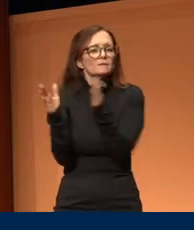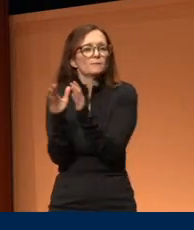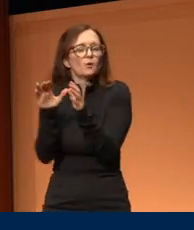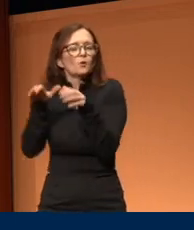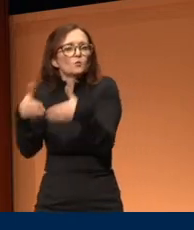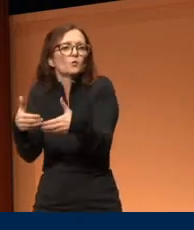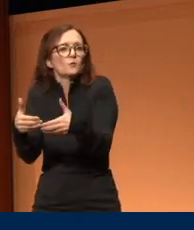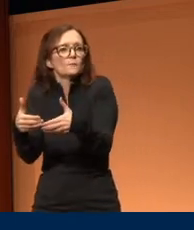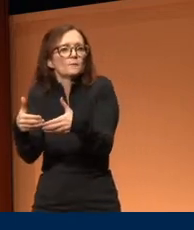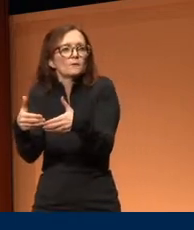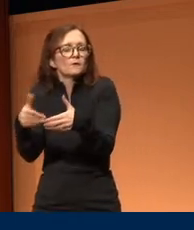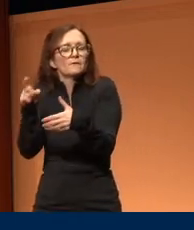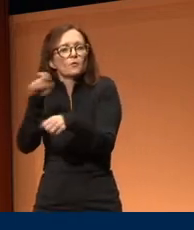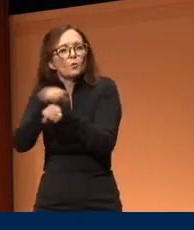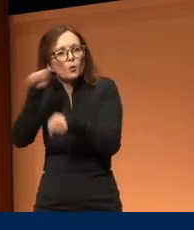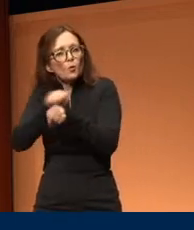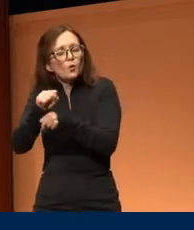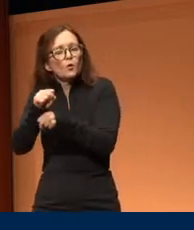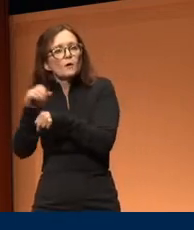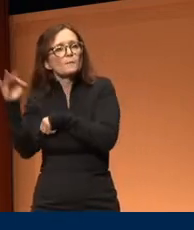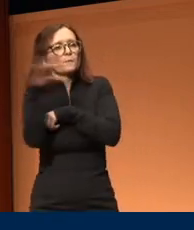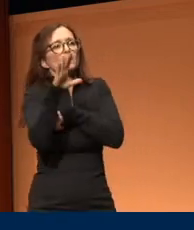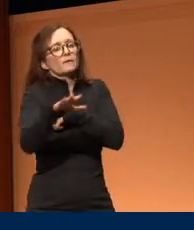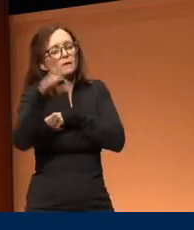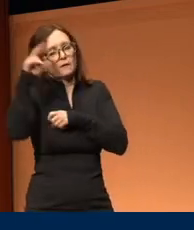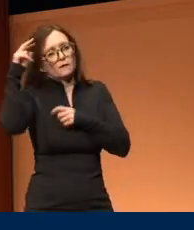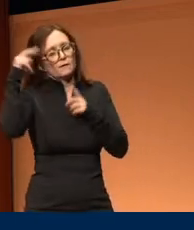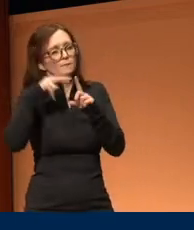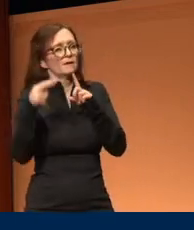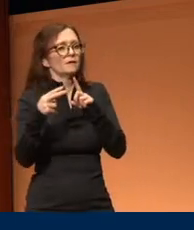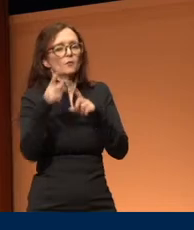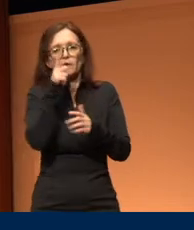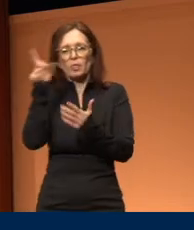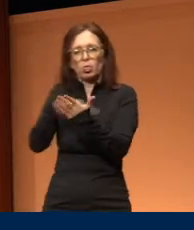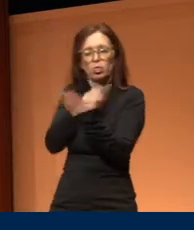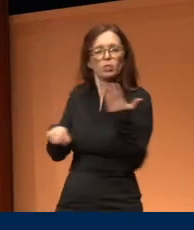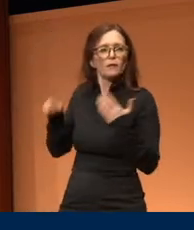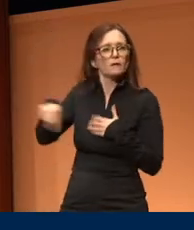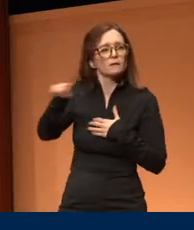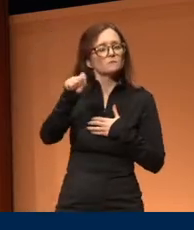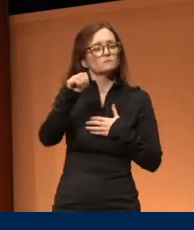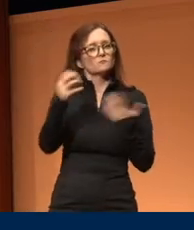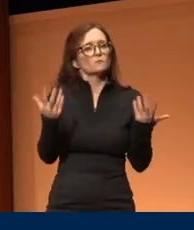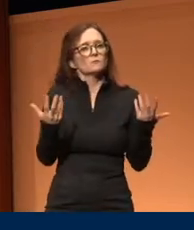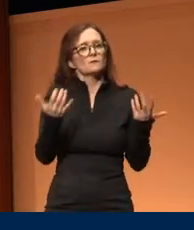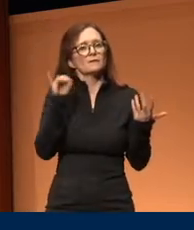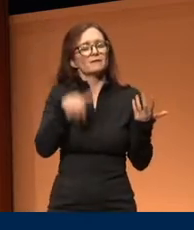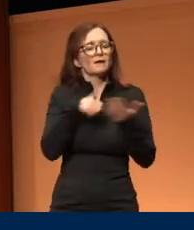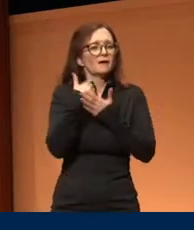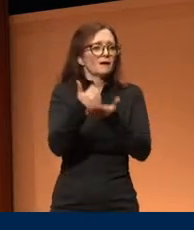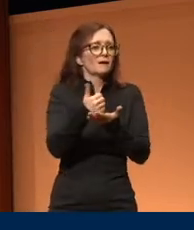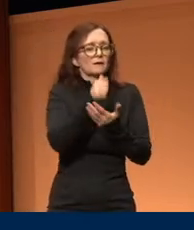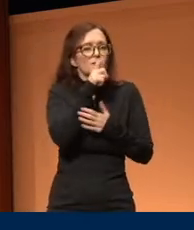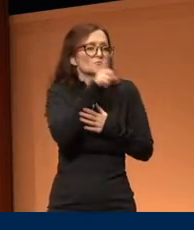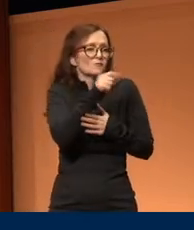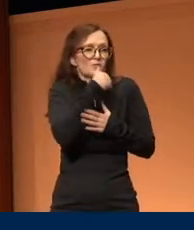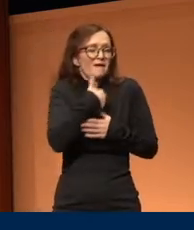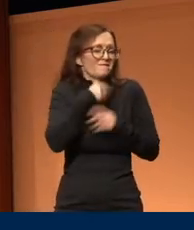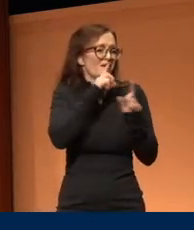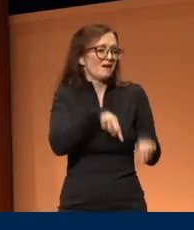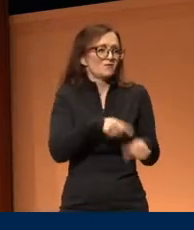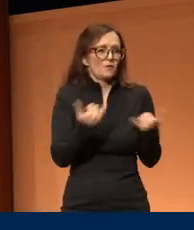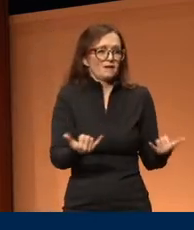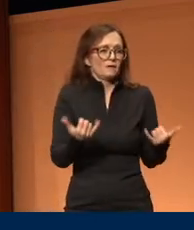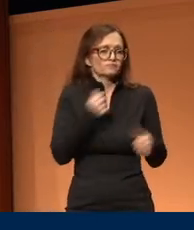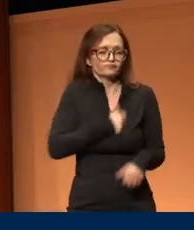is emotionally costly, perhaps stigmatizing, So that's another option, but I don't have the answer at this point